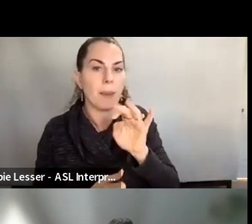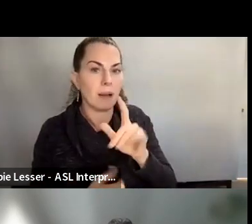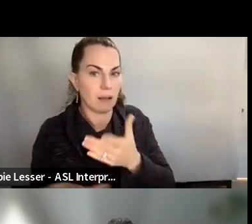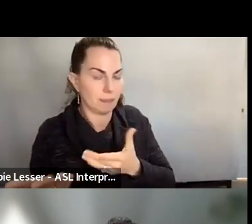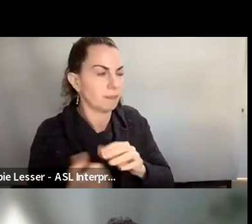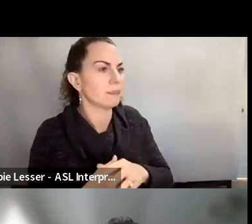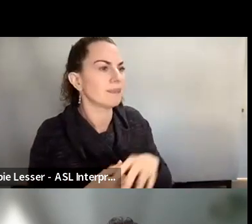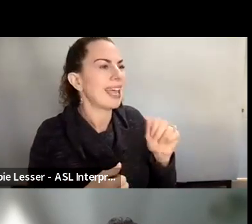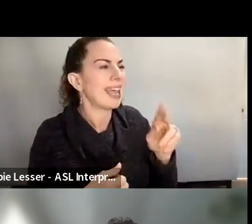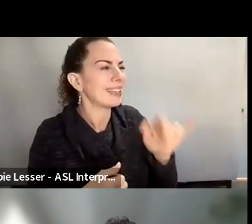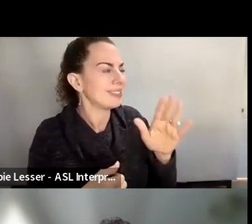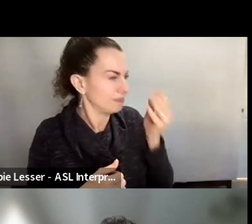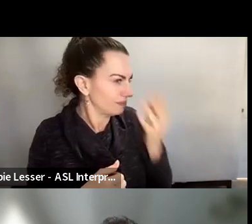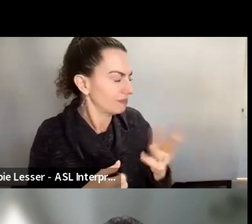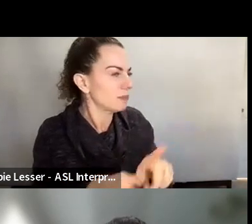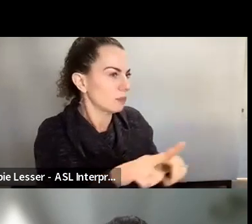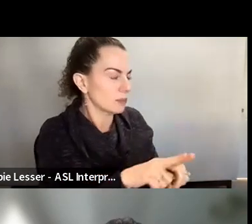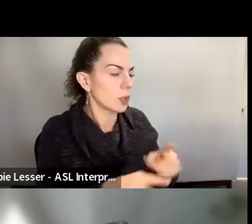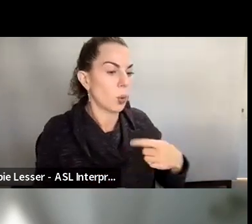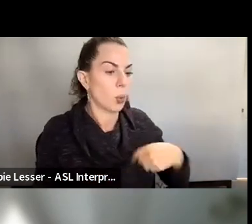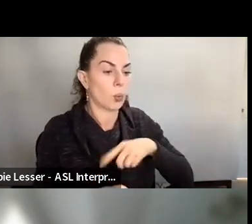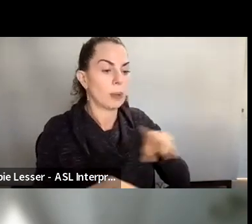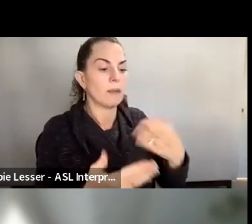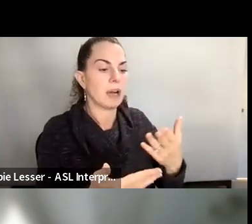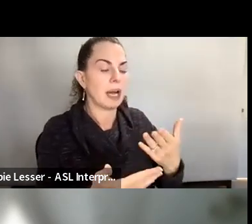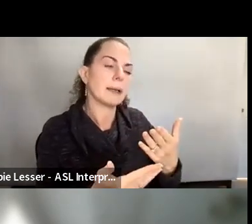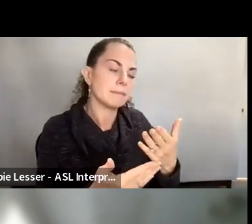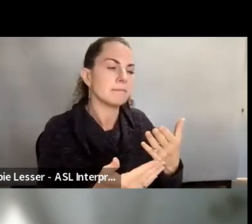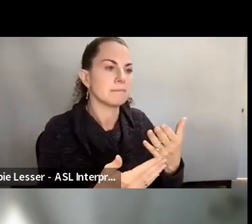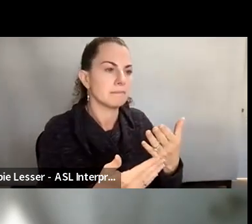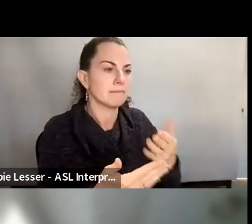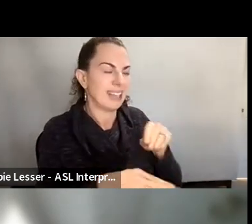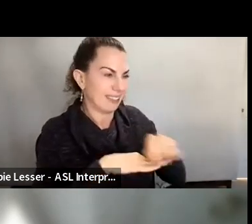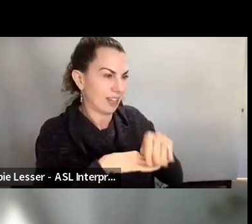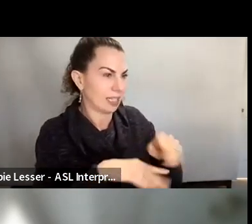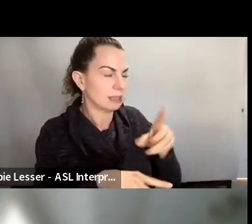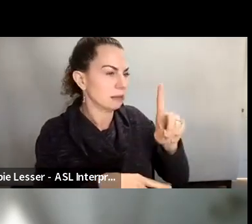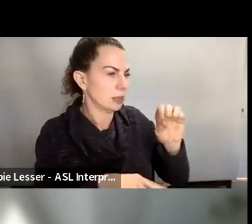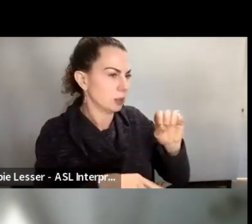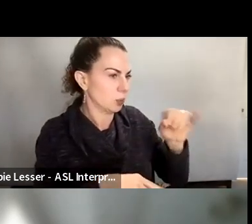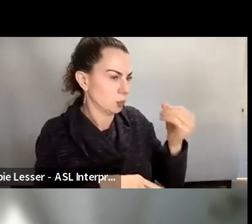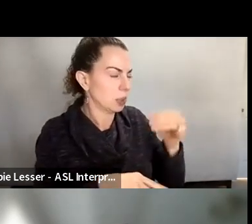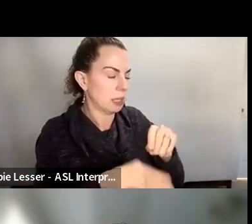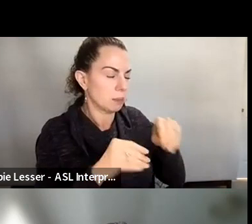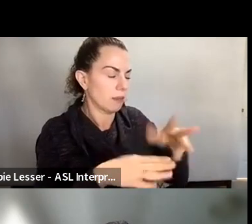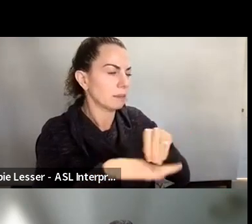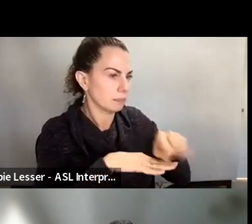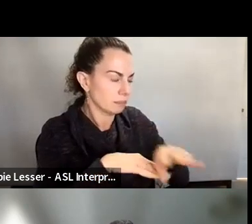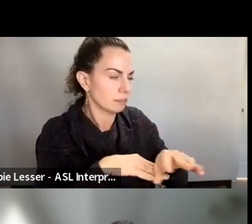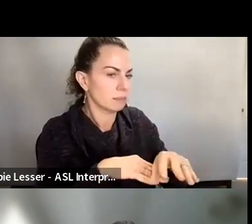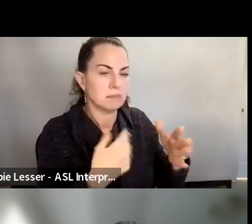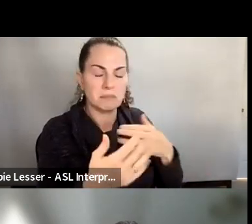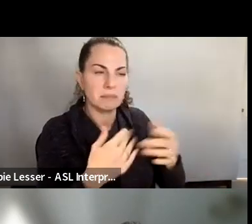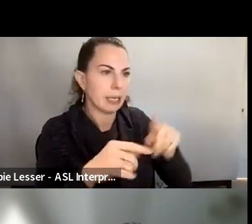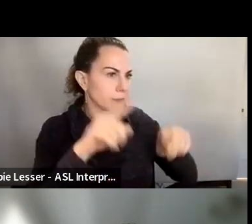too, generally we provided consistent advice. I'll just tell you from the Department of Justice, no matter who the type of entity is. And